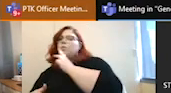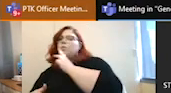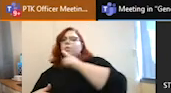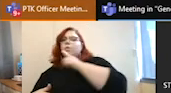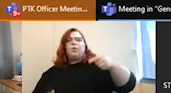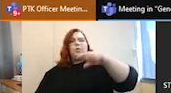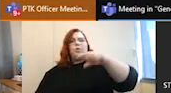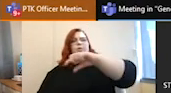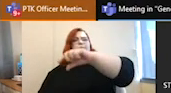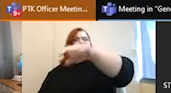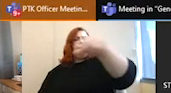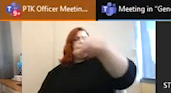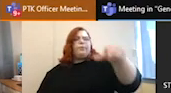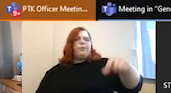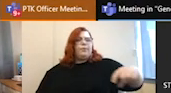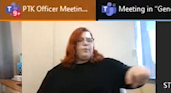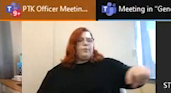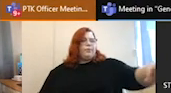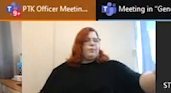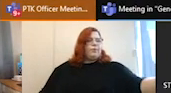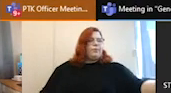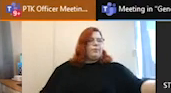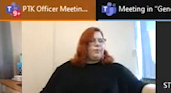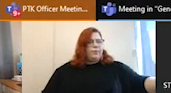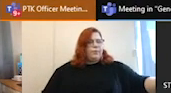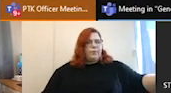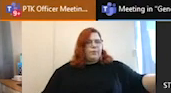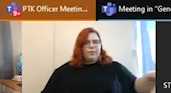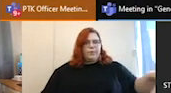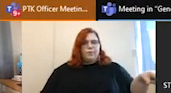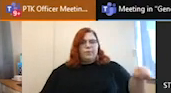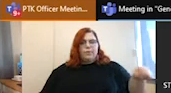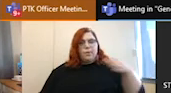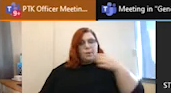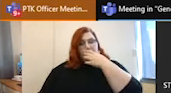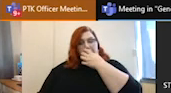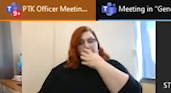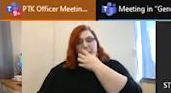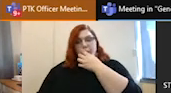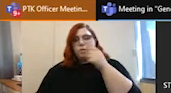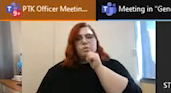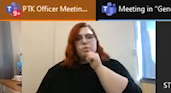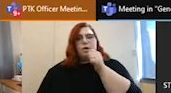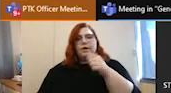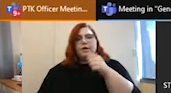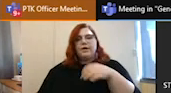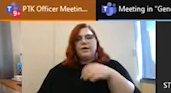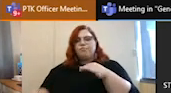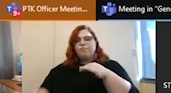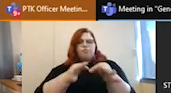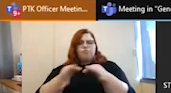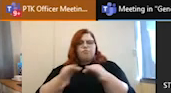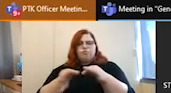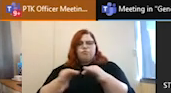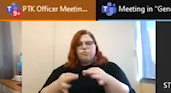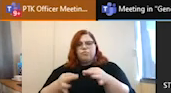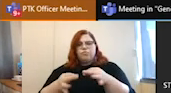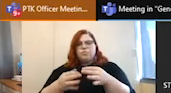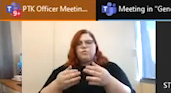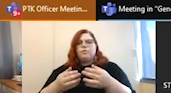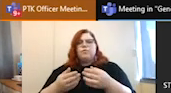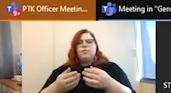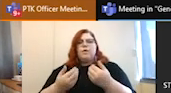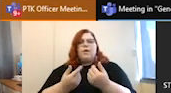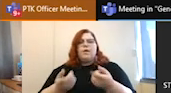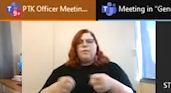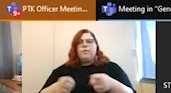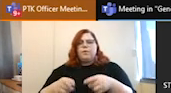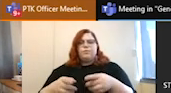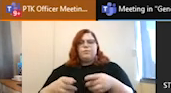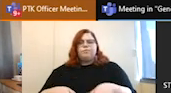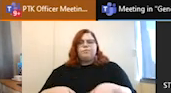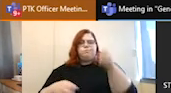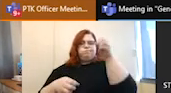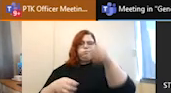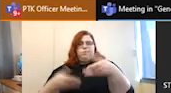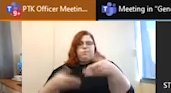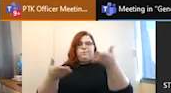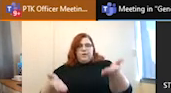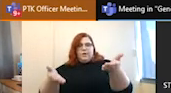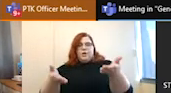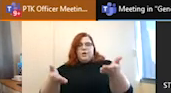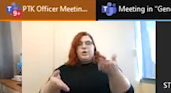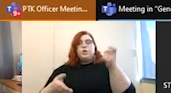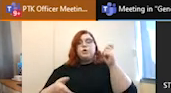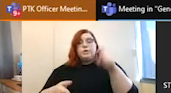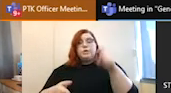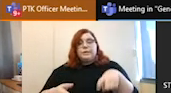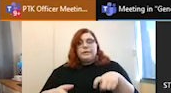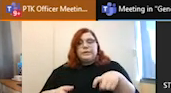the gully, right? You are not given any kind of narrative. You're just plopped into the setting. And then you have to figure out, well, what do I